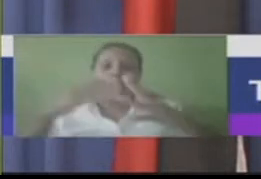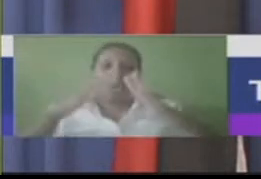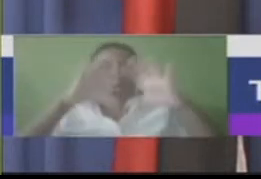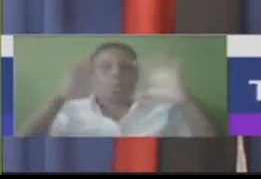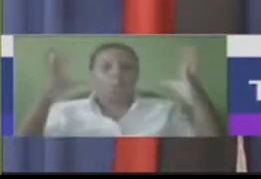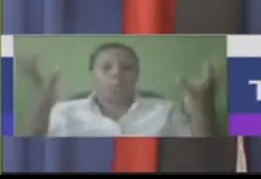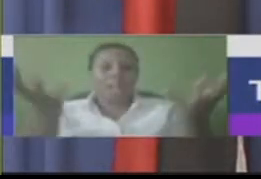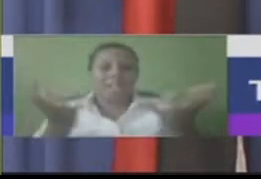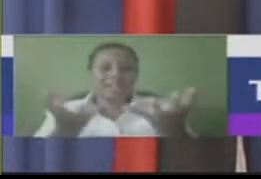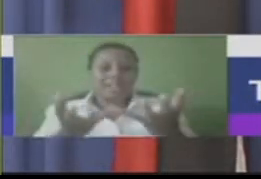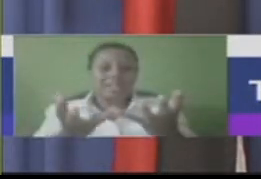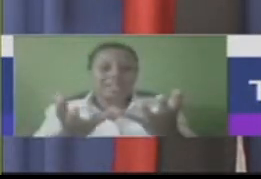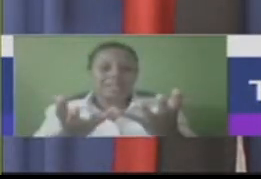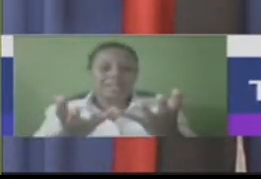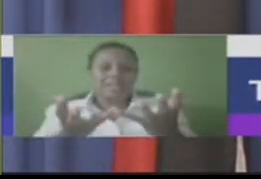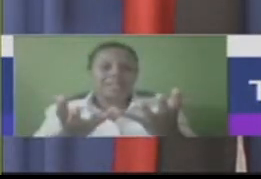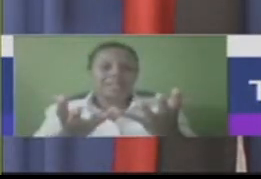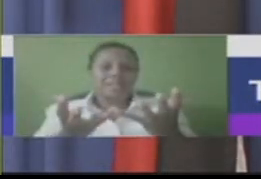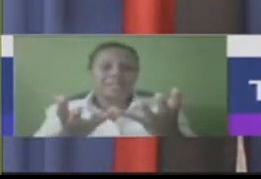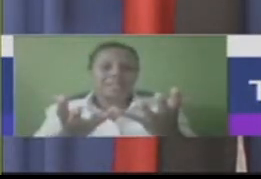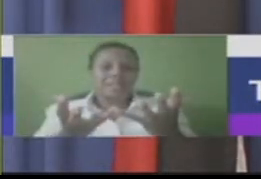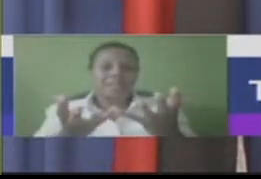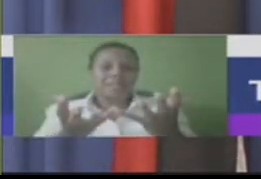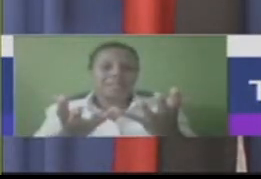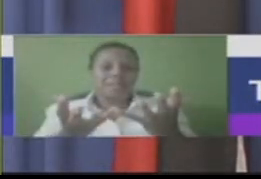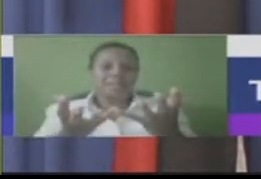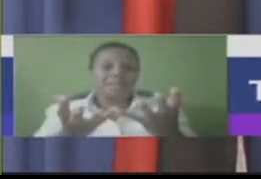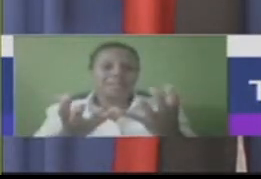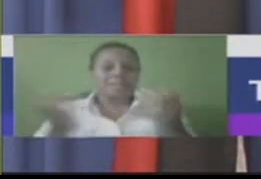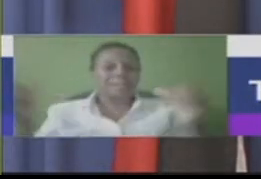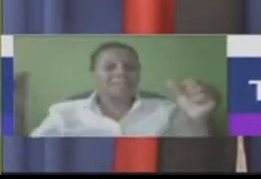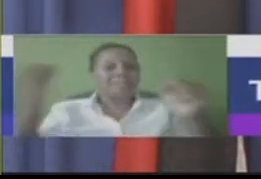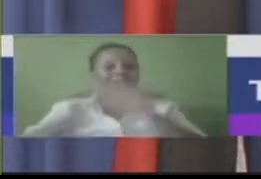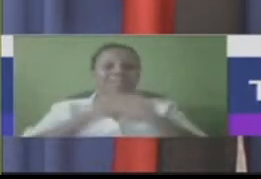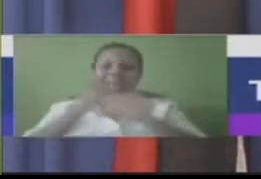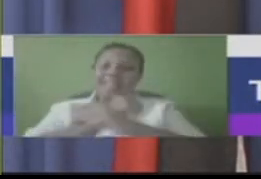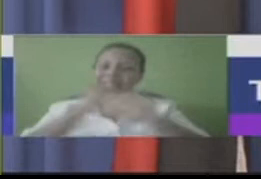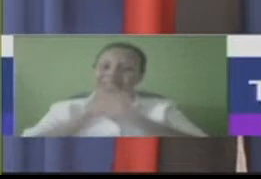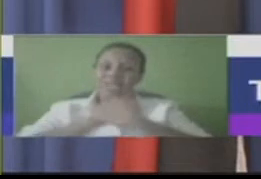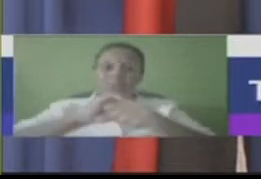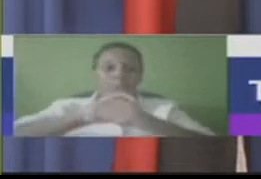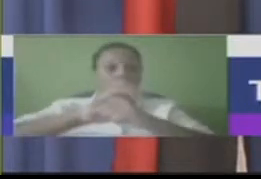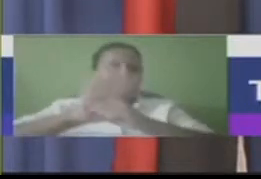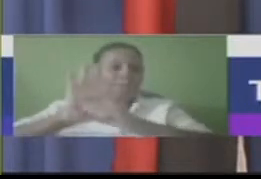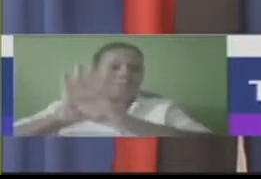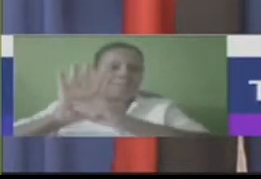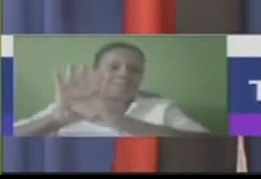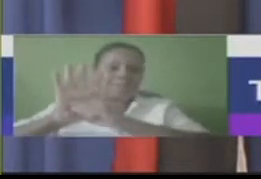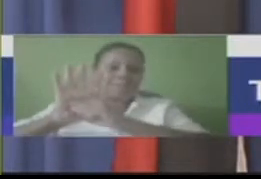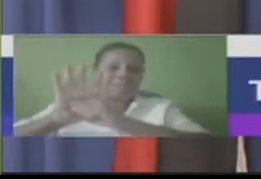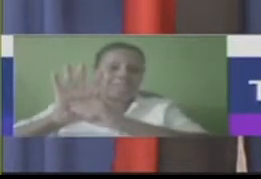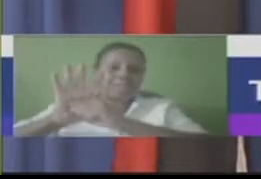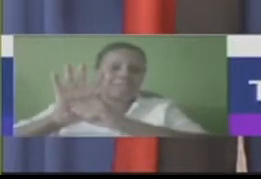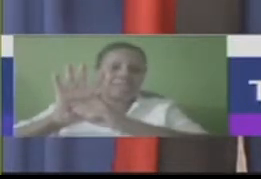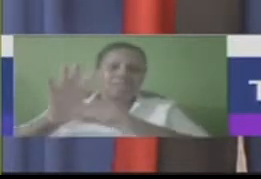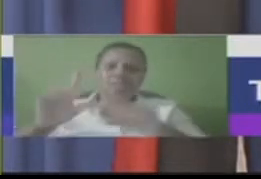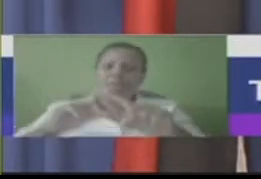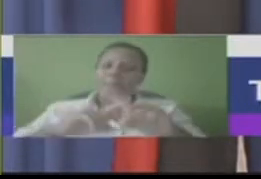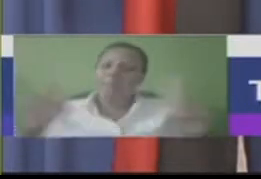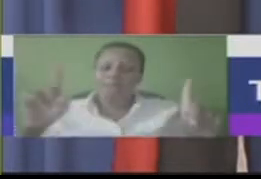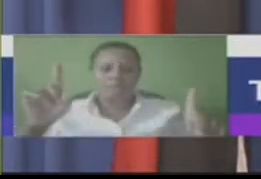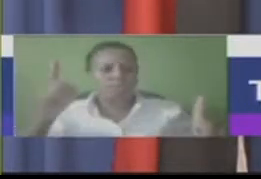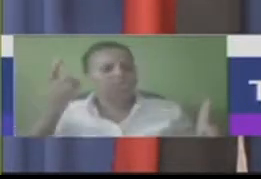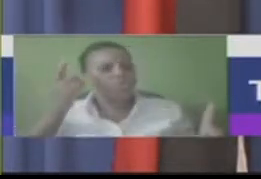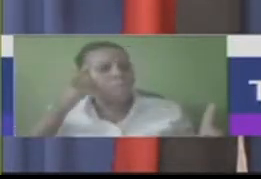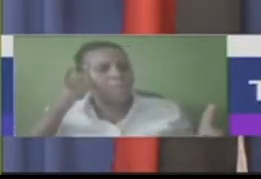be under the requirements to be cognizant of this virus. Vaccination